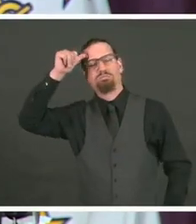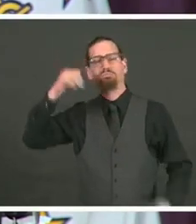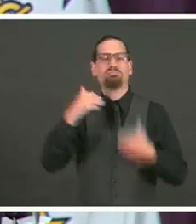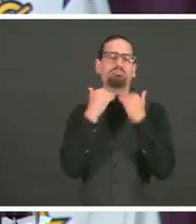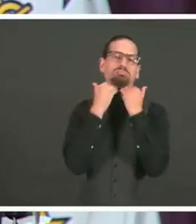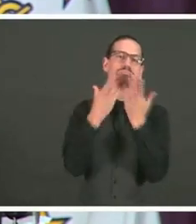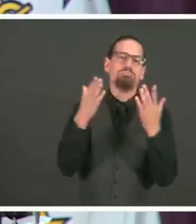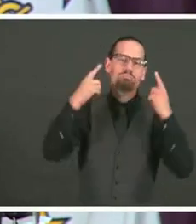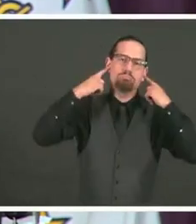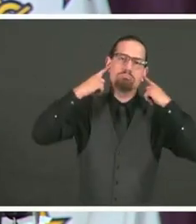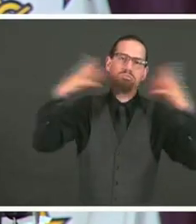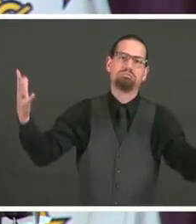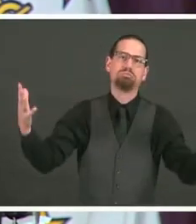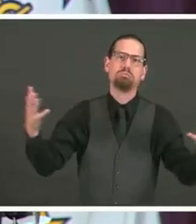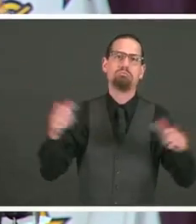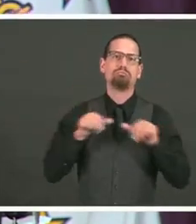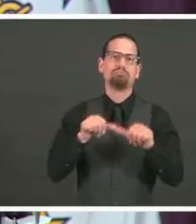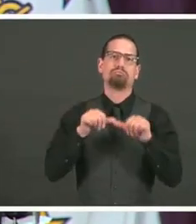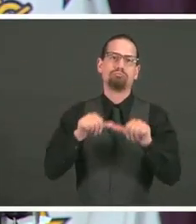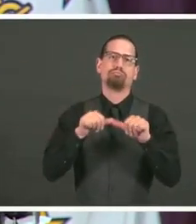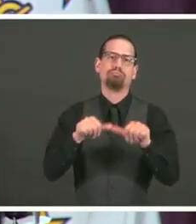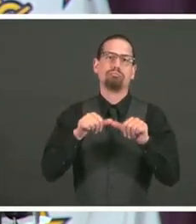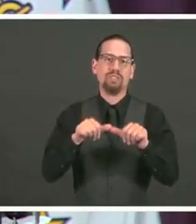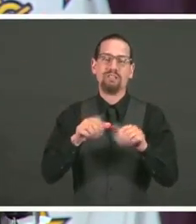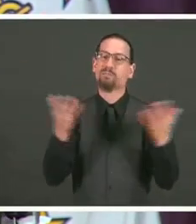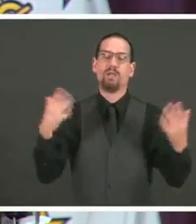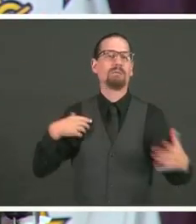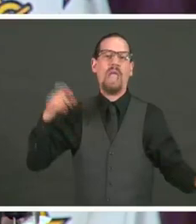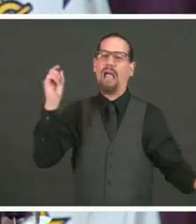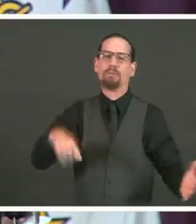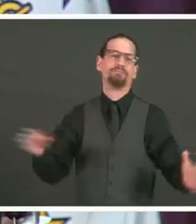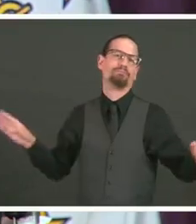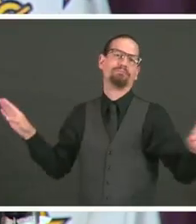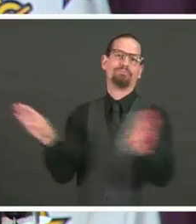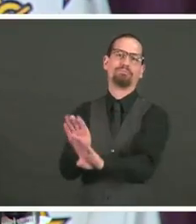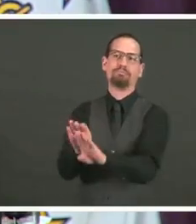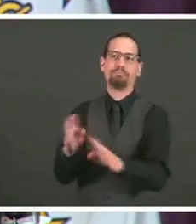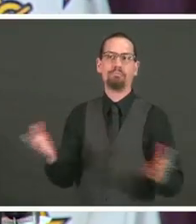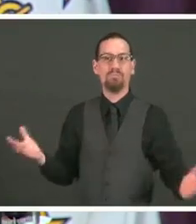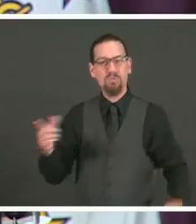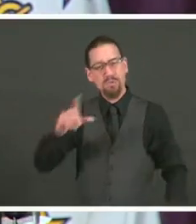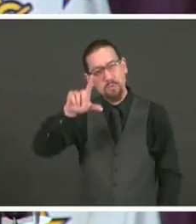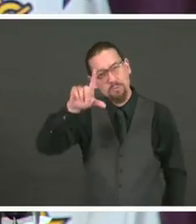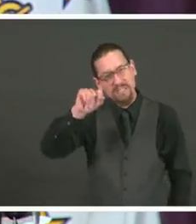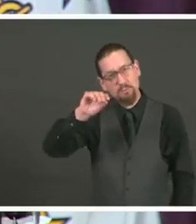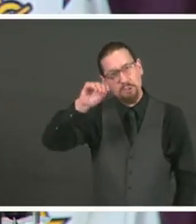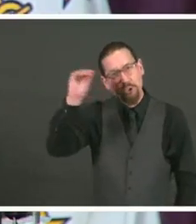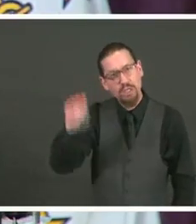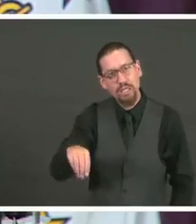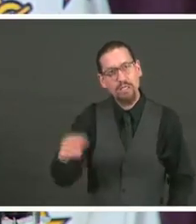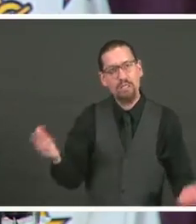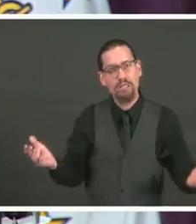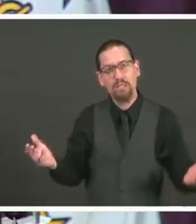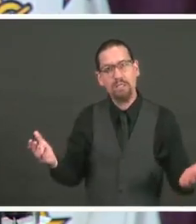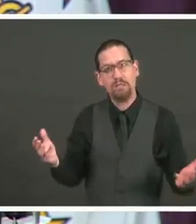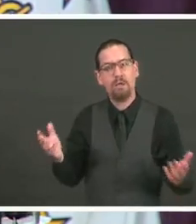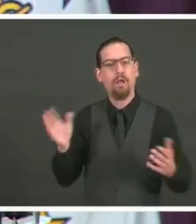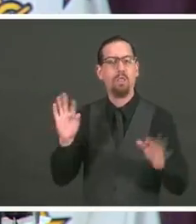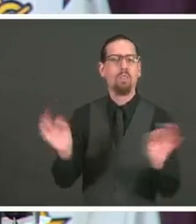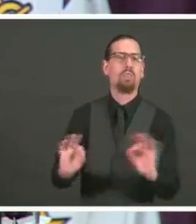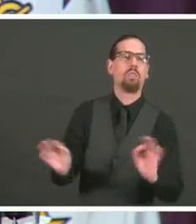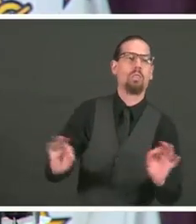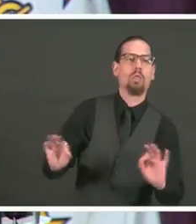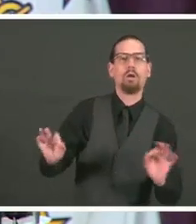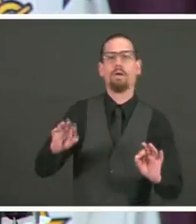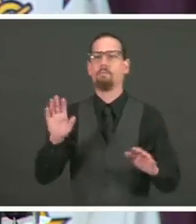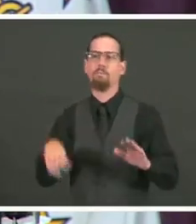business. There's just too great of a percent of restaurants and bars that are pushing the limits, trying to skirt